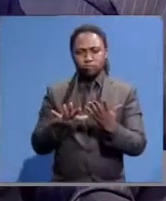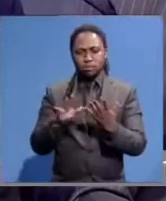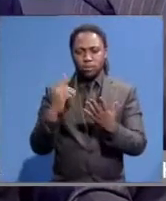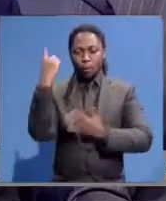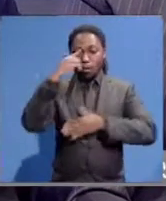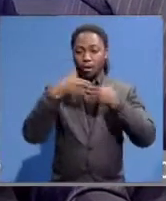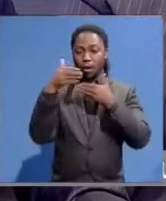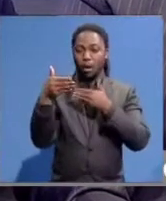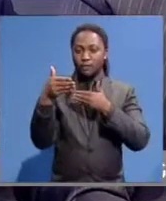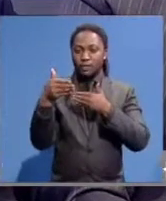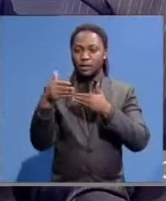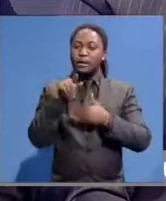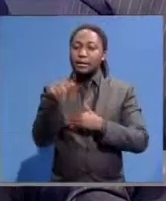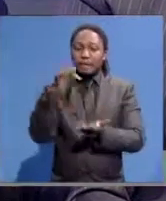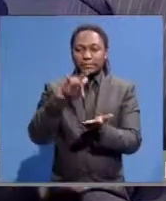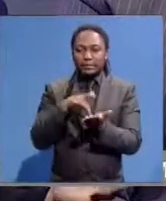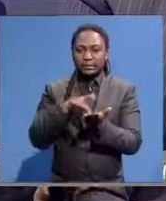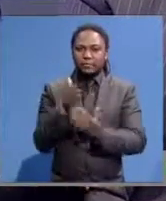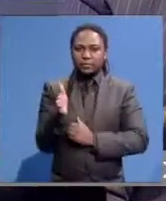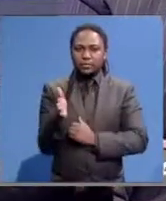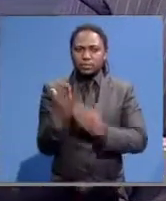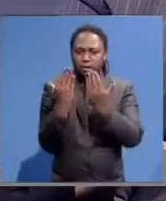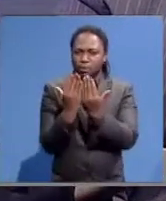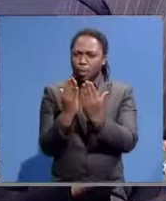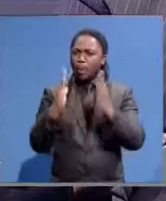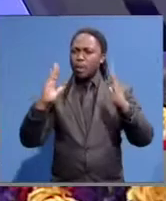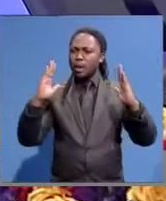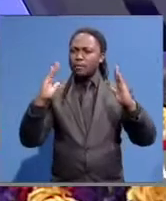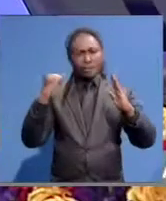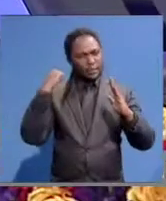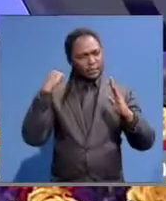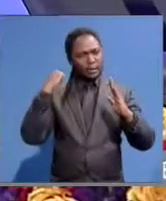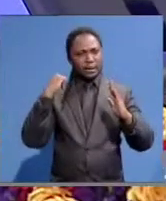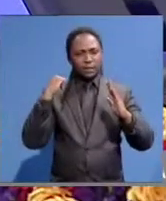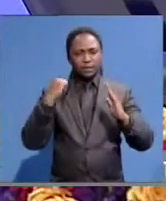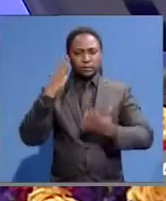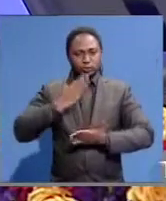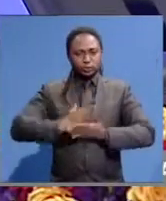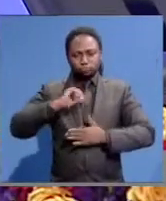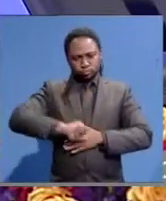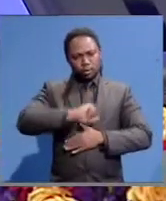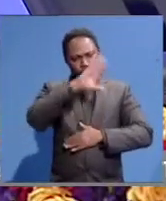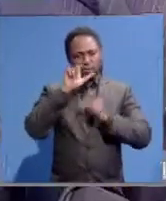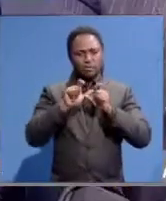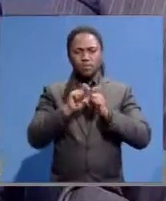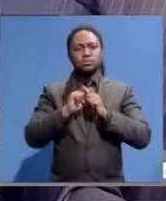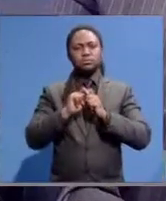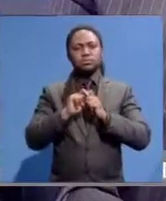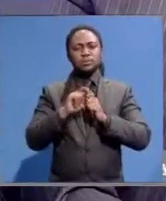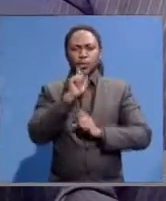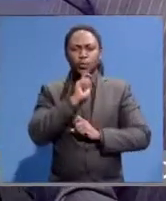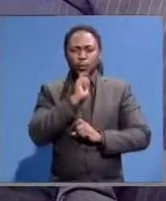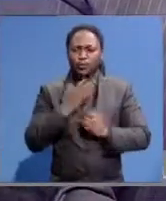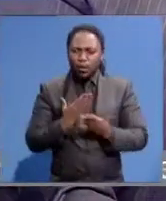at the Centre of Memory. You opened that up as well yesterday for the South Africans to come and use that space